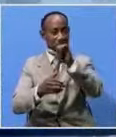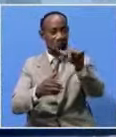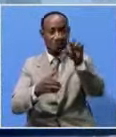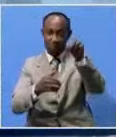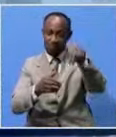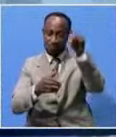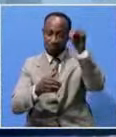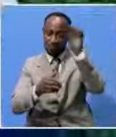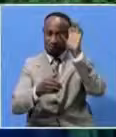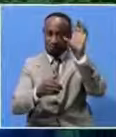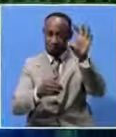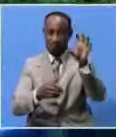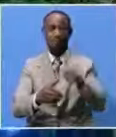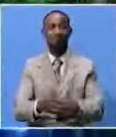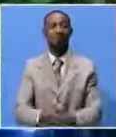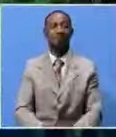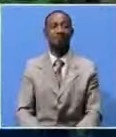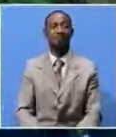Northern Province.